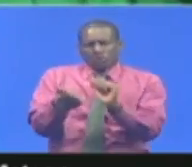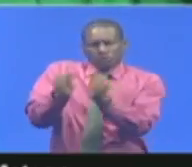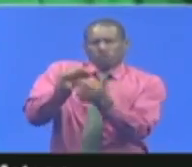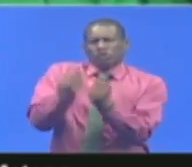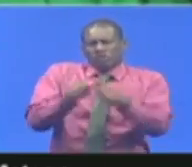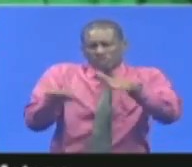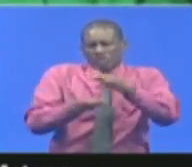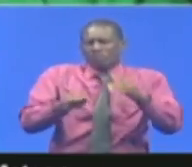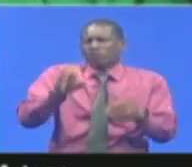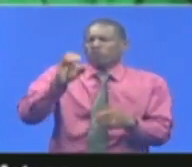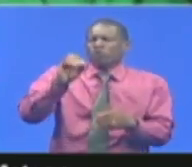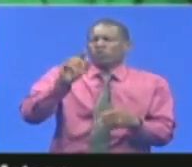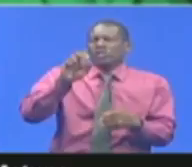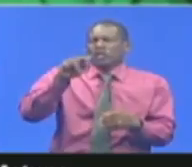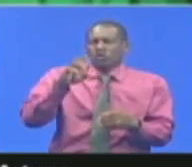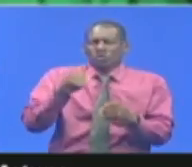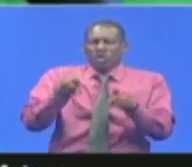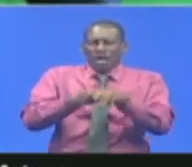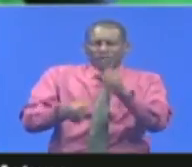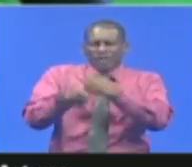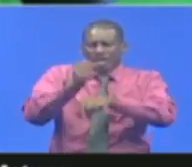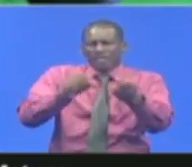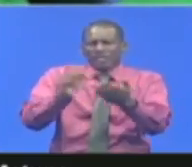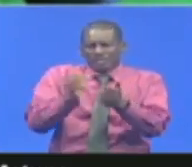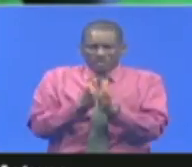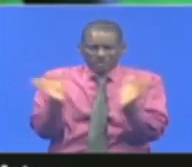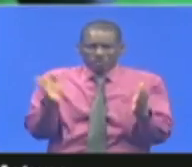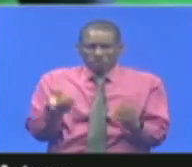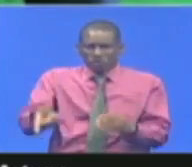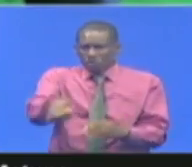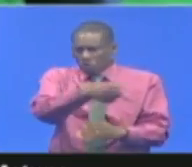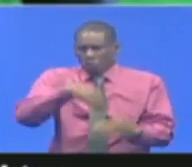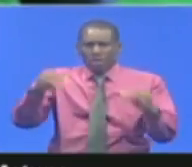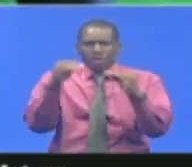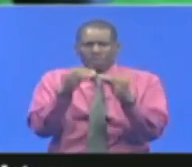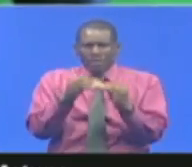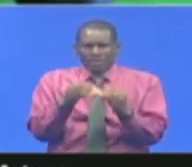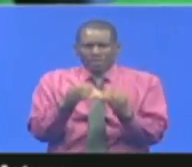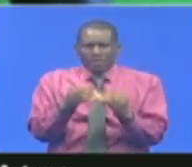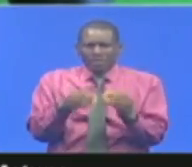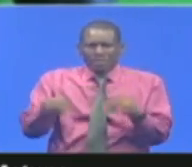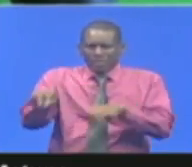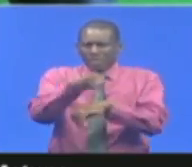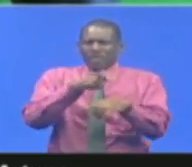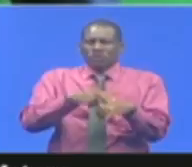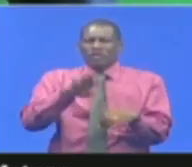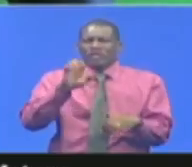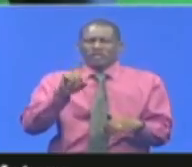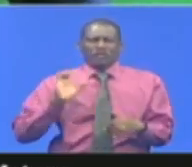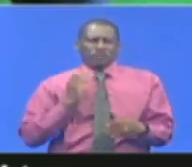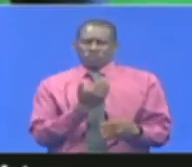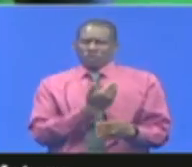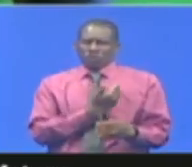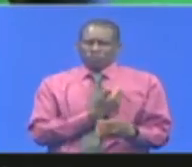Hesbon Otieno Ogola, in an acting capacity. Tuliketi halmashauri kuu na tukafikia kauli